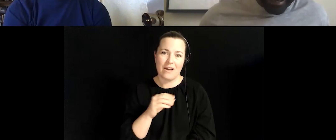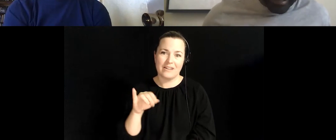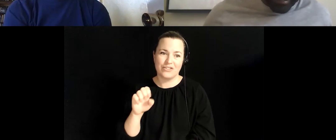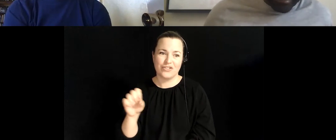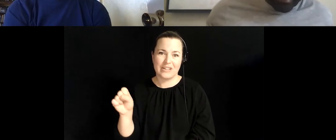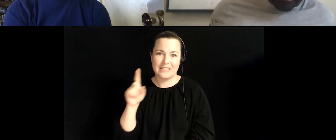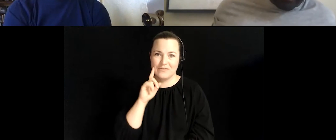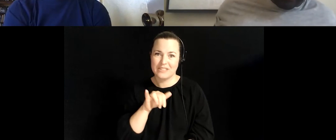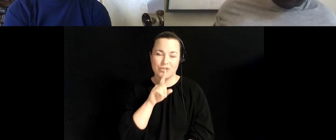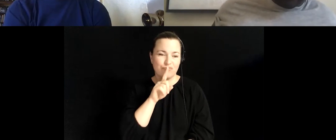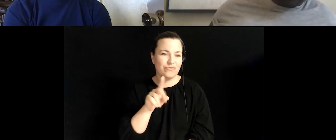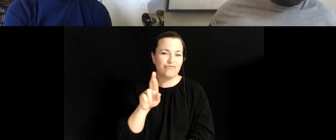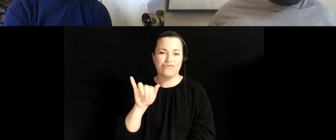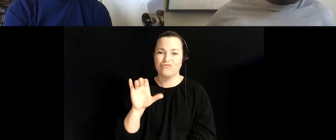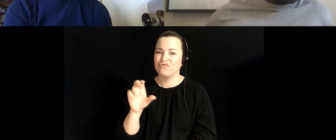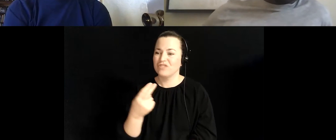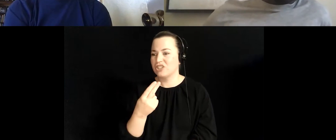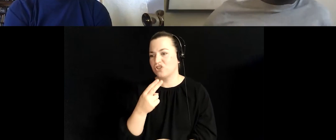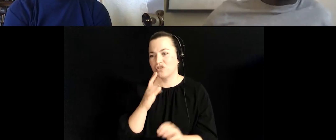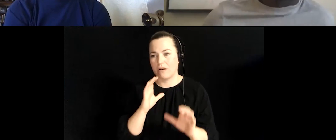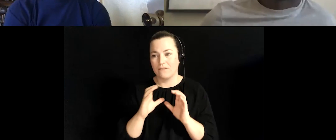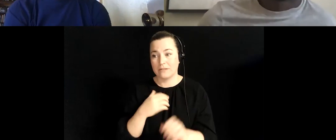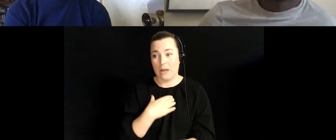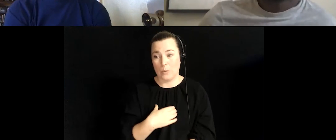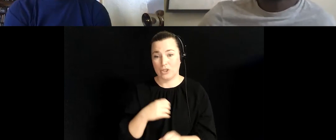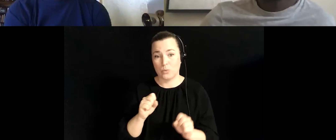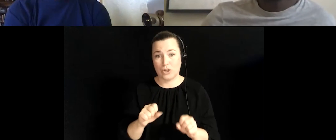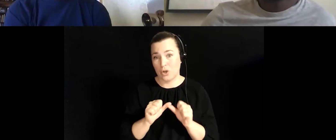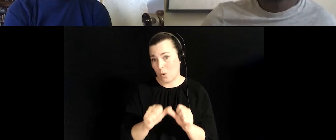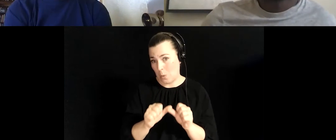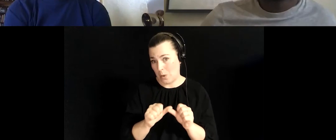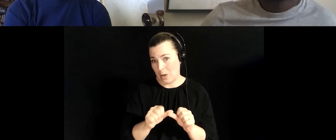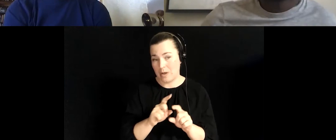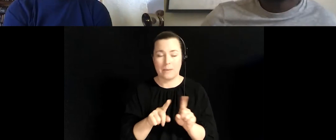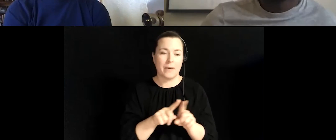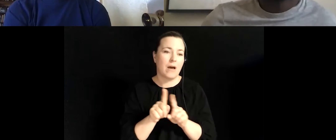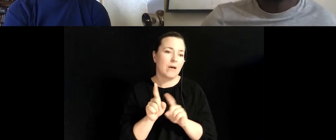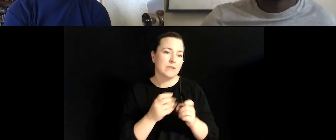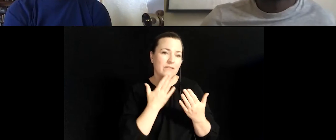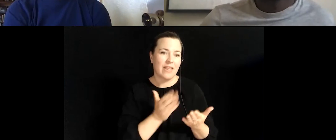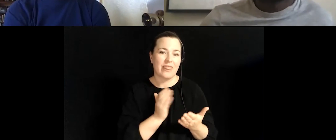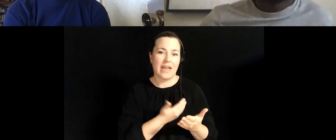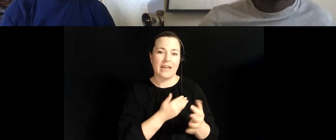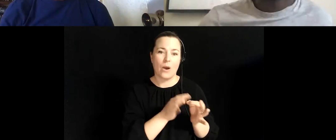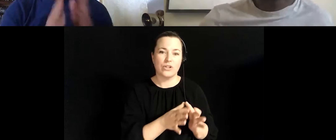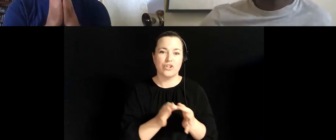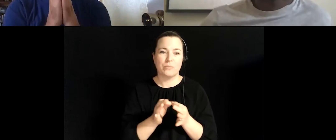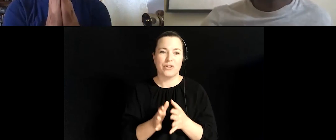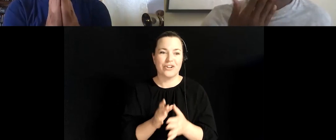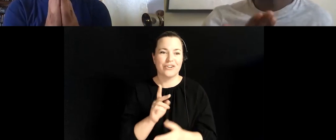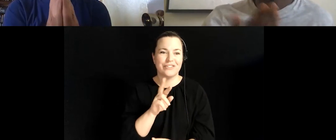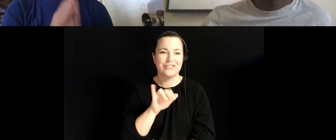rich conversation. I wish we could go on, but I also have to thank our interpreters,